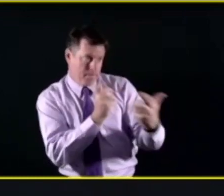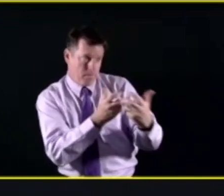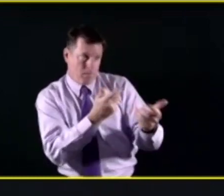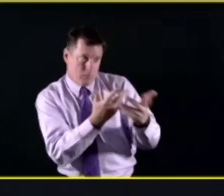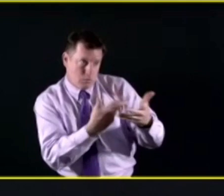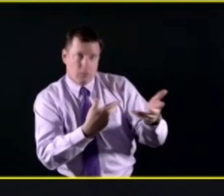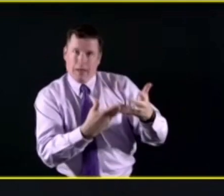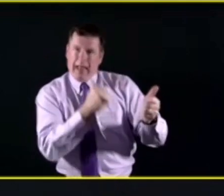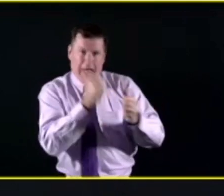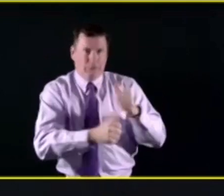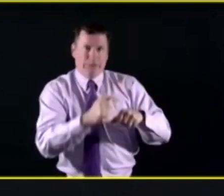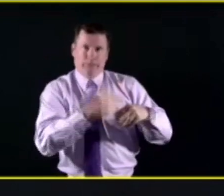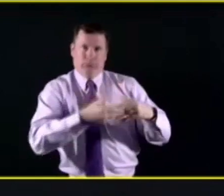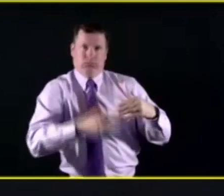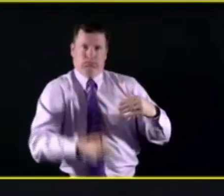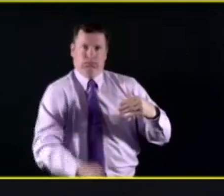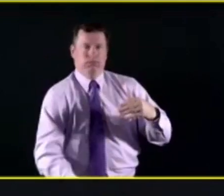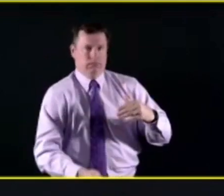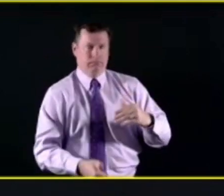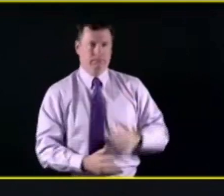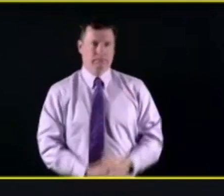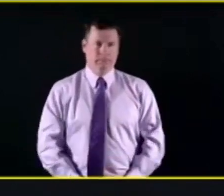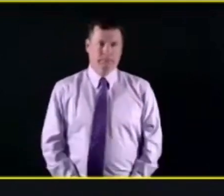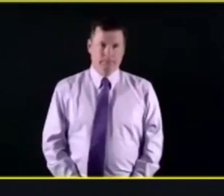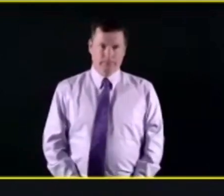All right, Steve Orr from the Democrat and Chronicle.